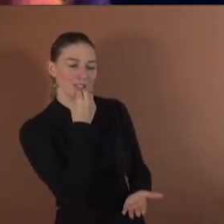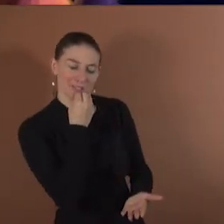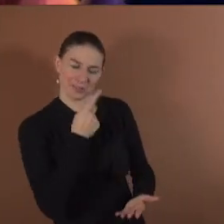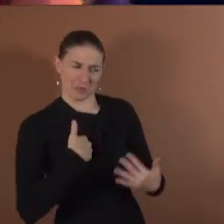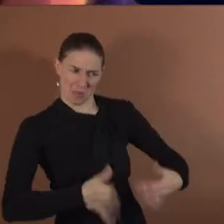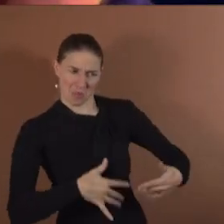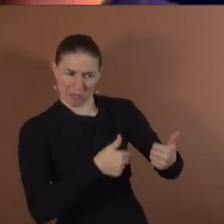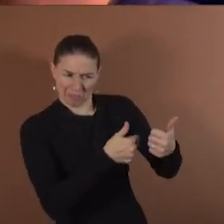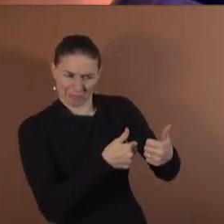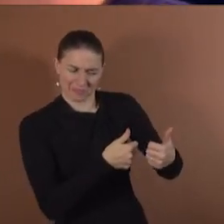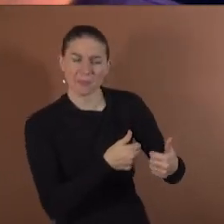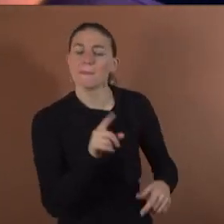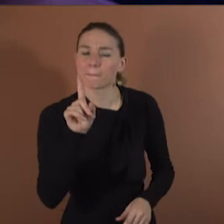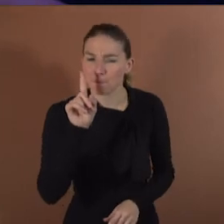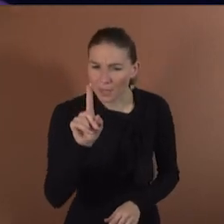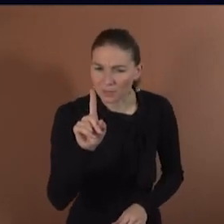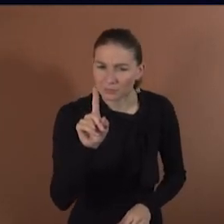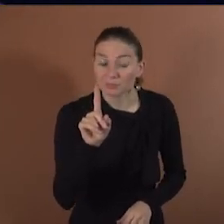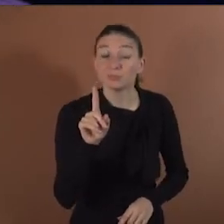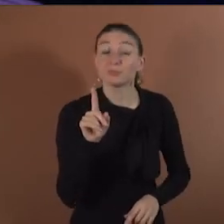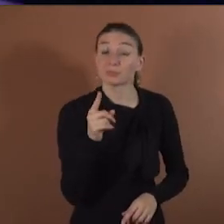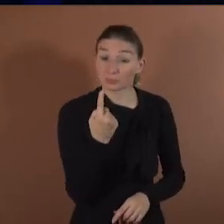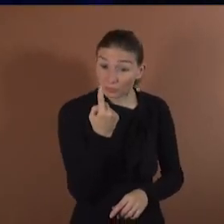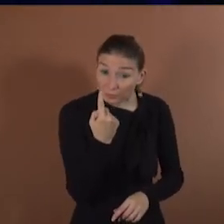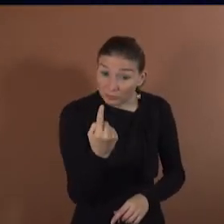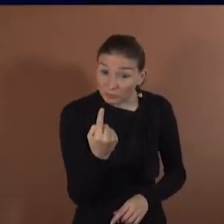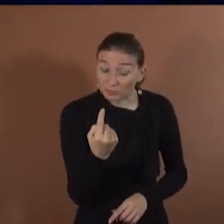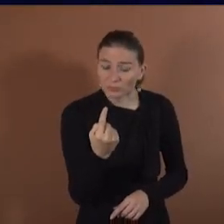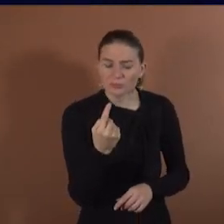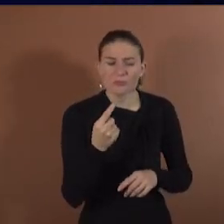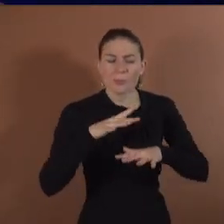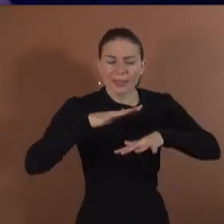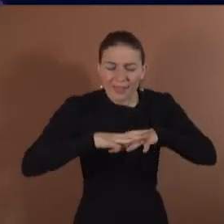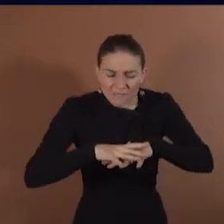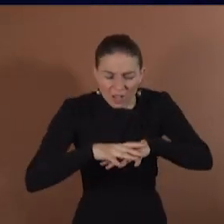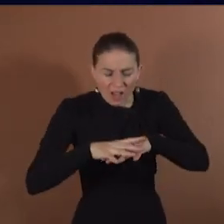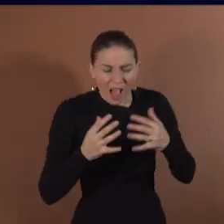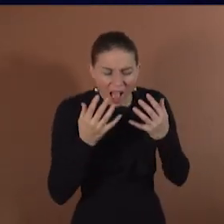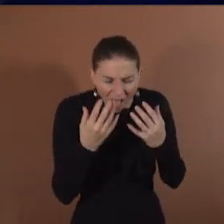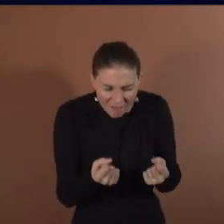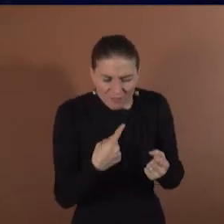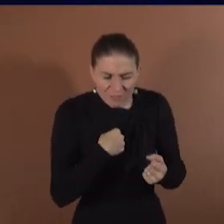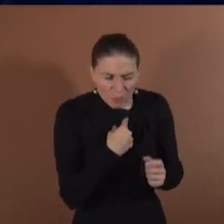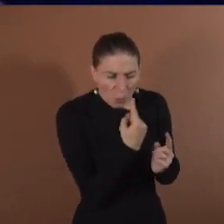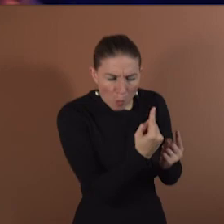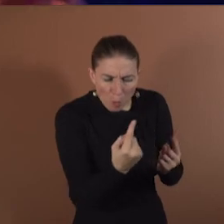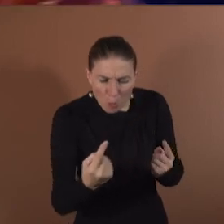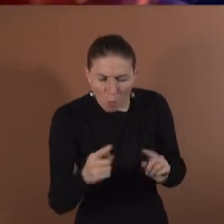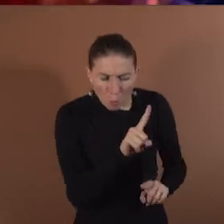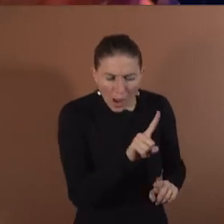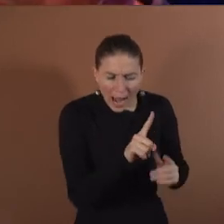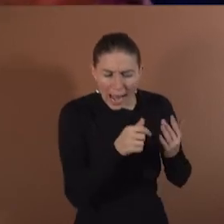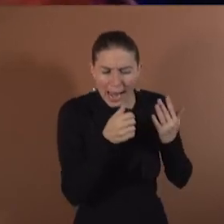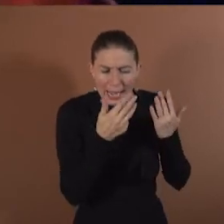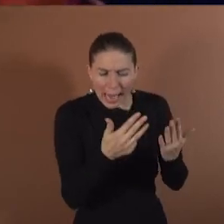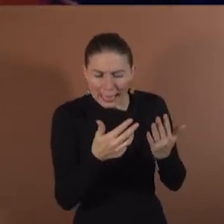find that that resource that you've managed to accumulate of 196 different nations is actually a bit too powerful